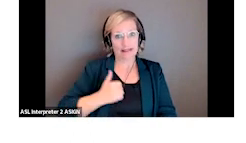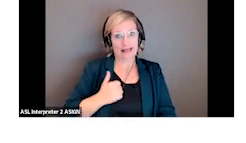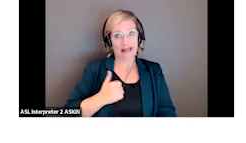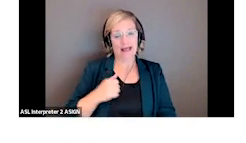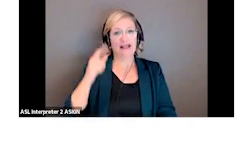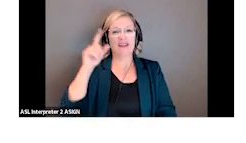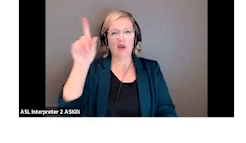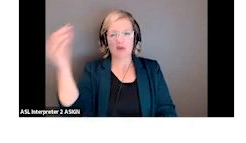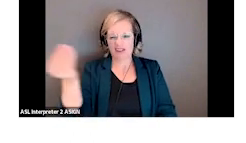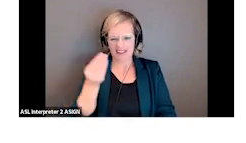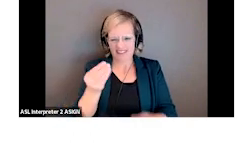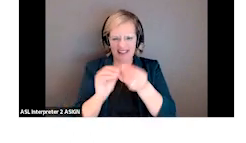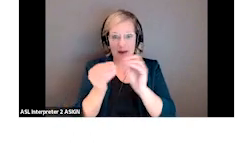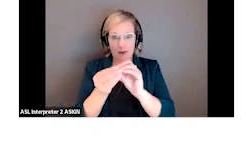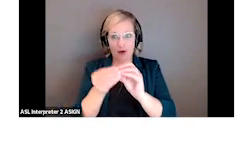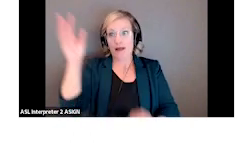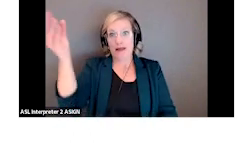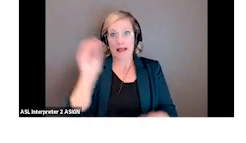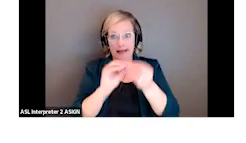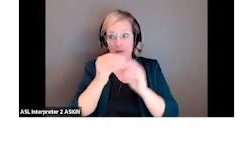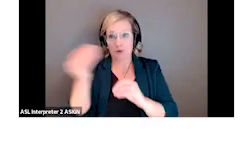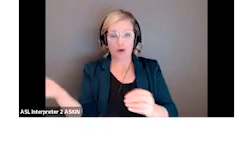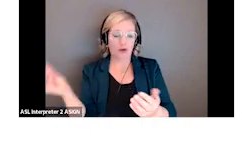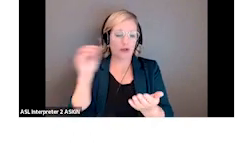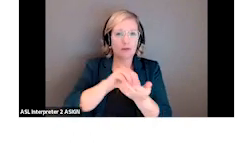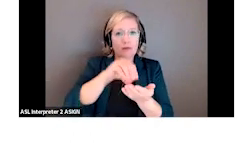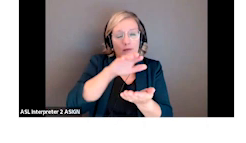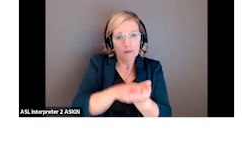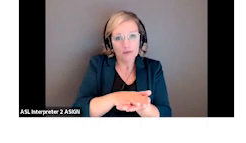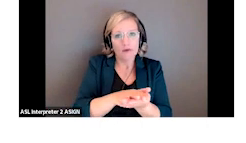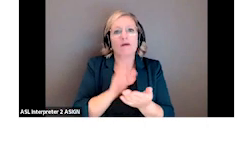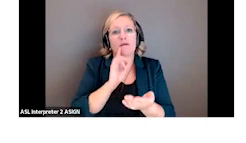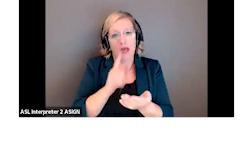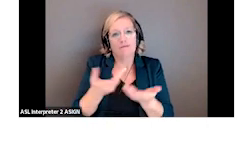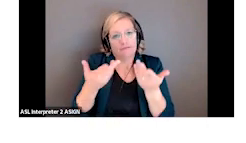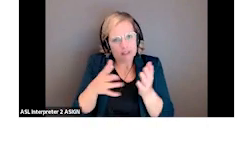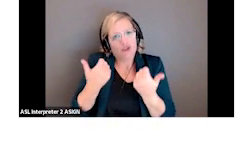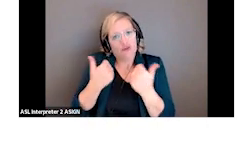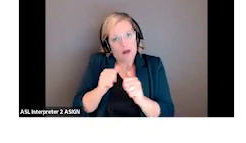that number to submit for brand registry and all the benefits there that come with that.